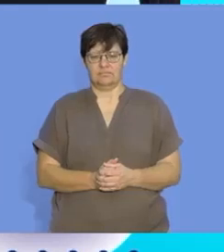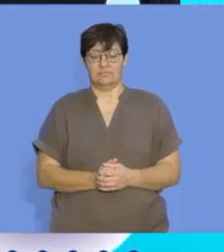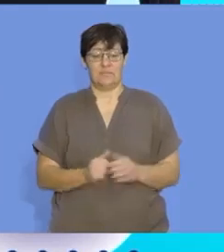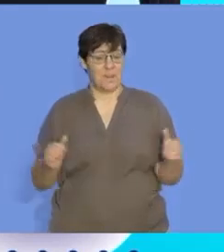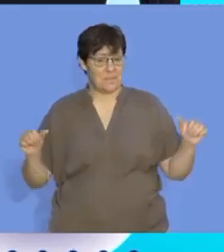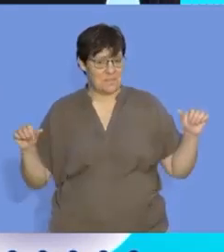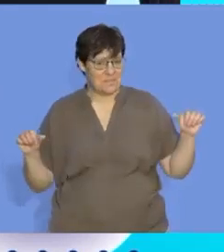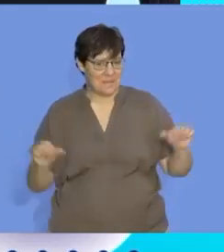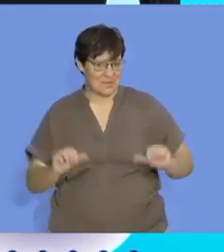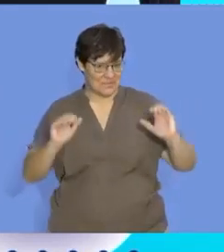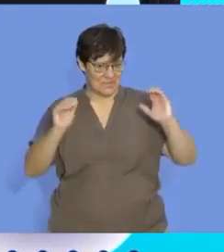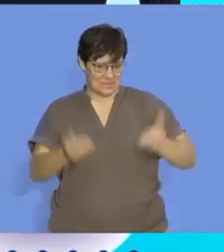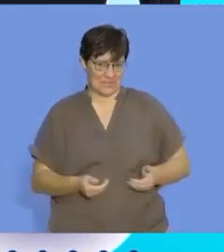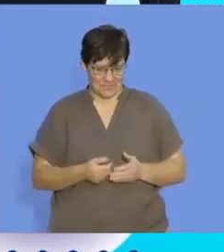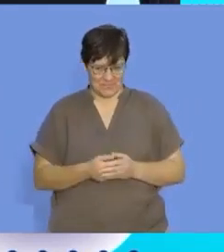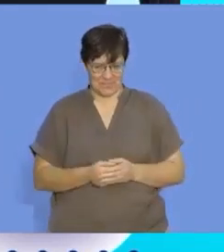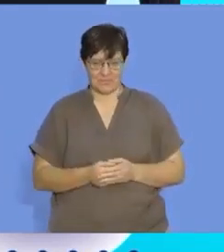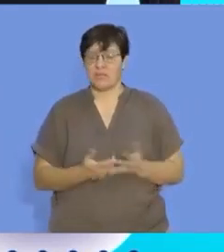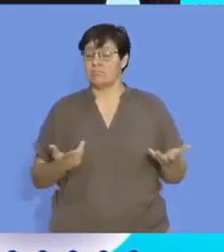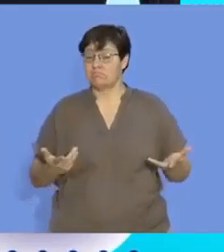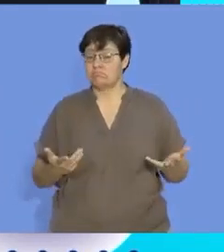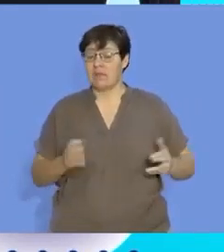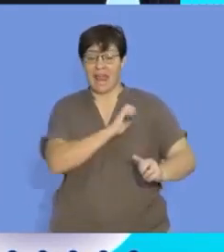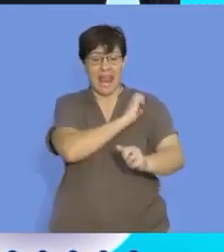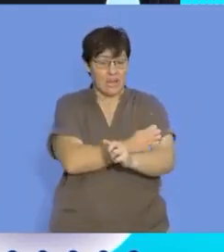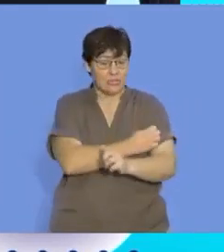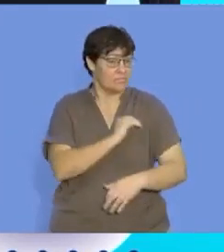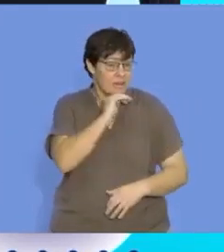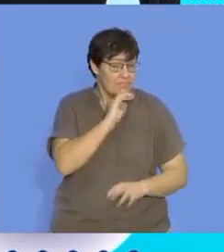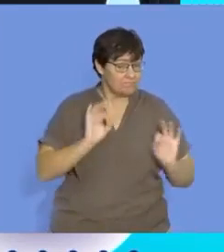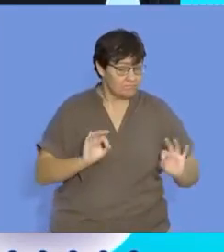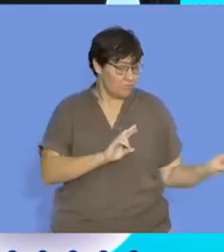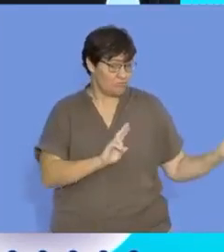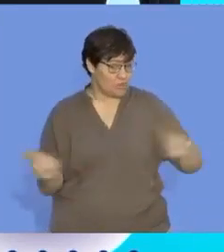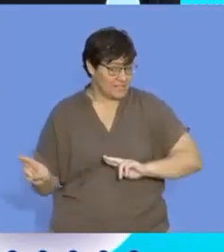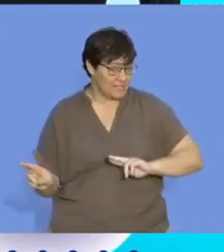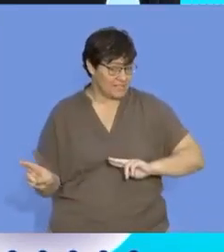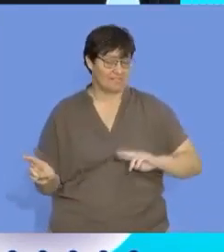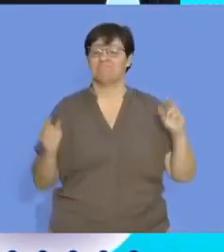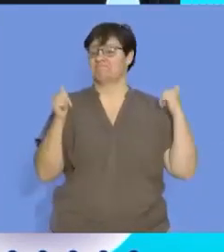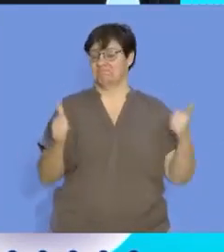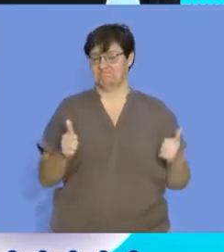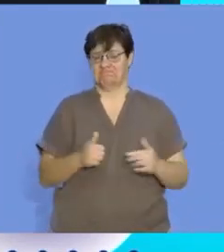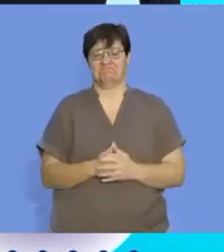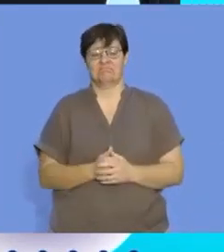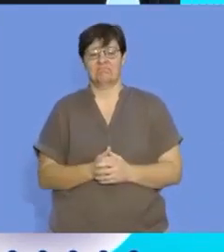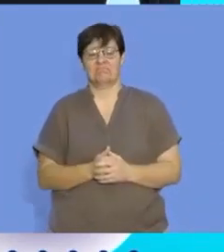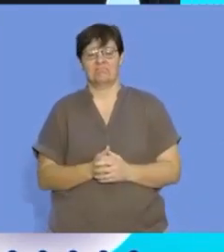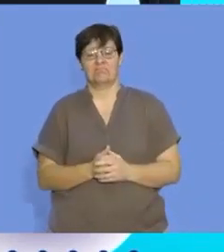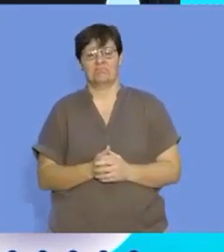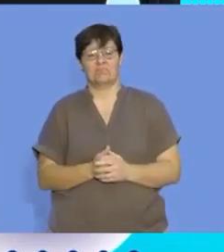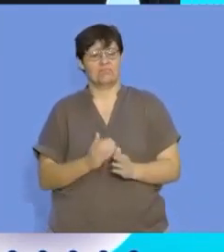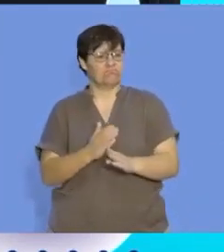Welcome back, everyone. Hopefully we recharged and we're ready to go. So before the break, we were talking